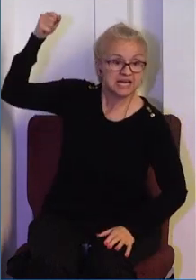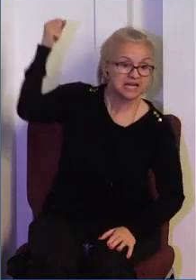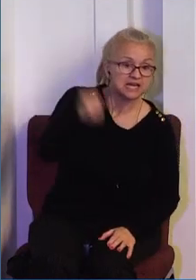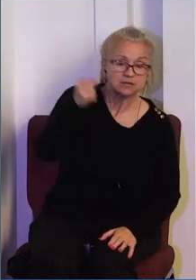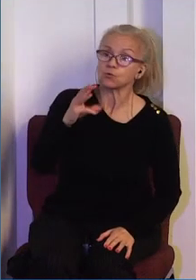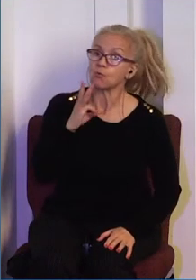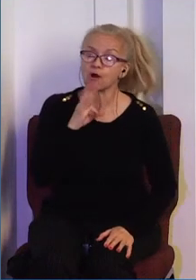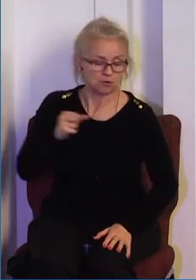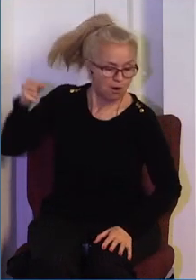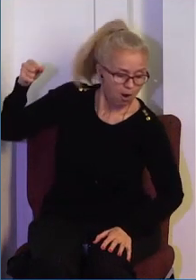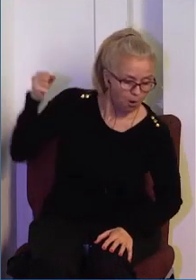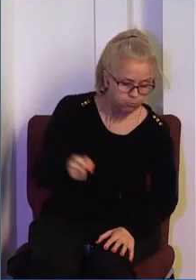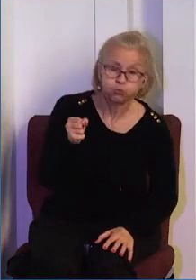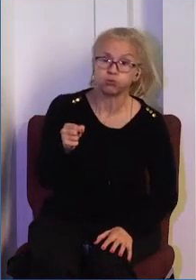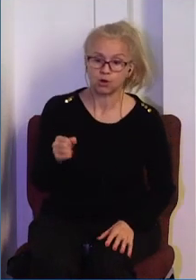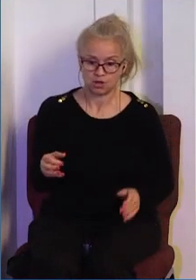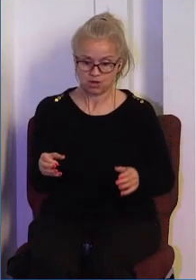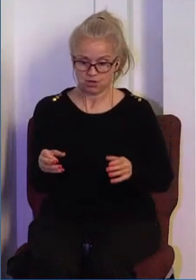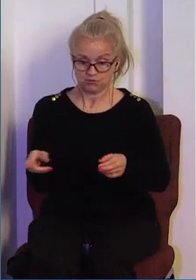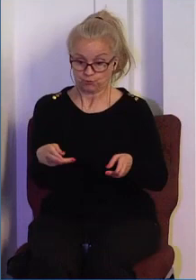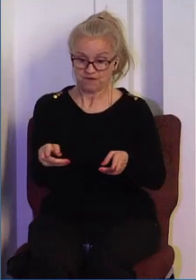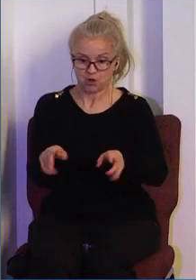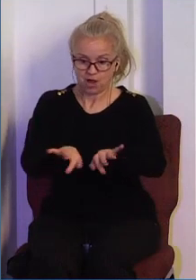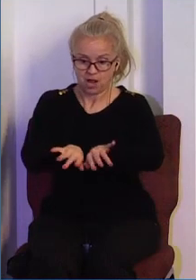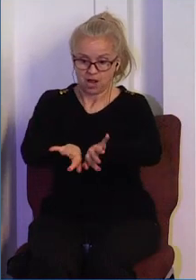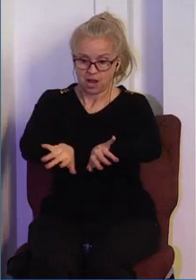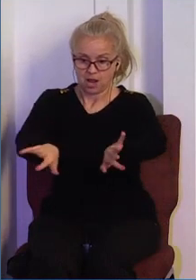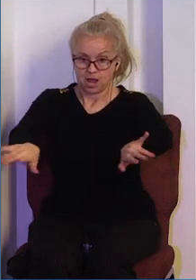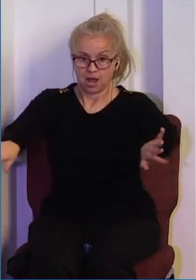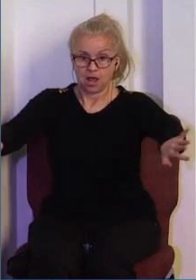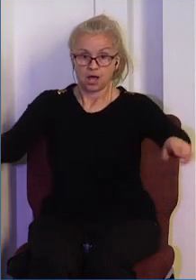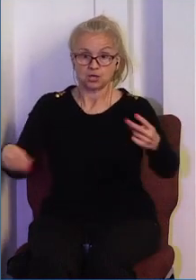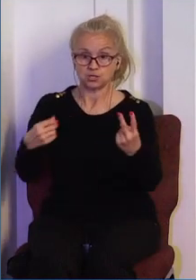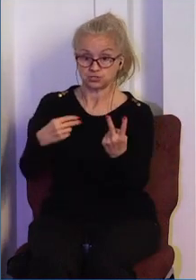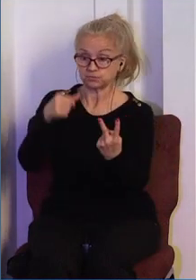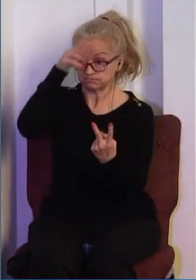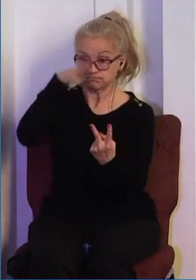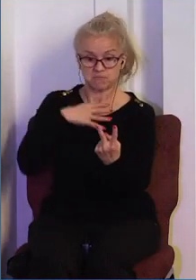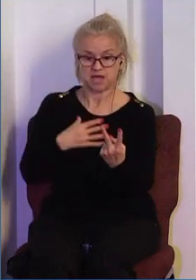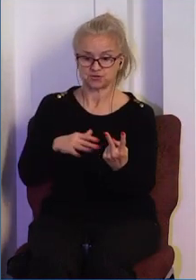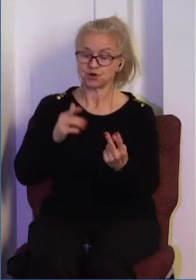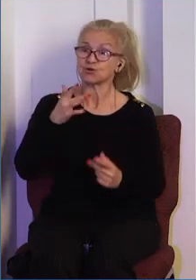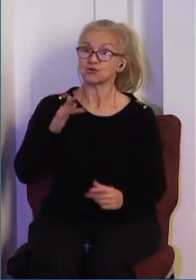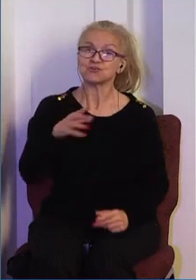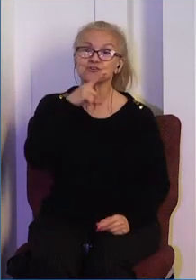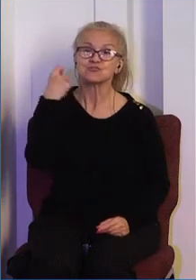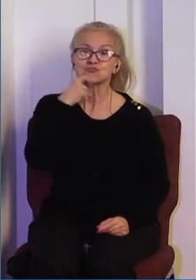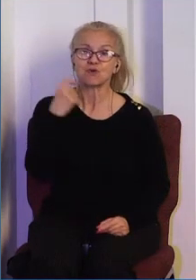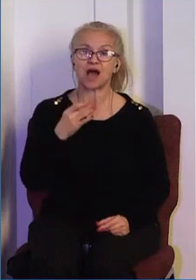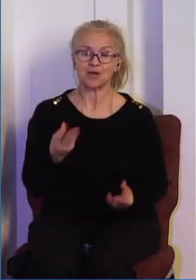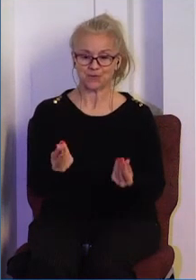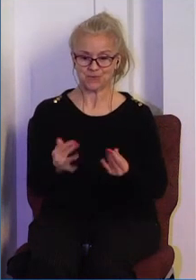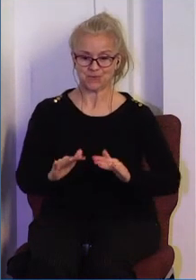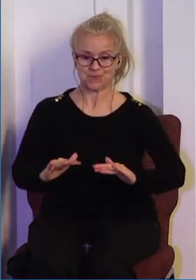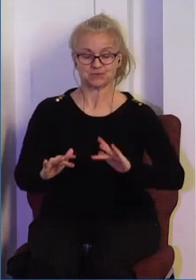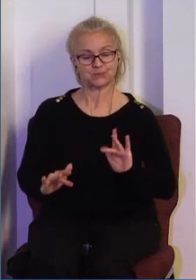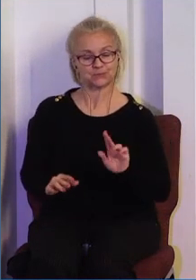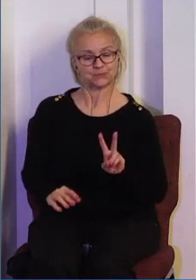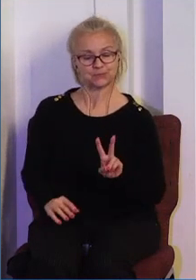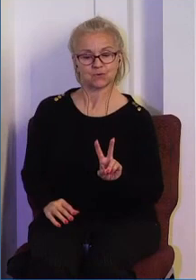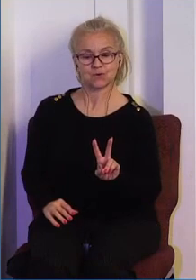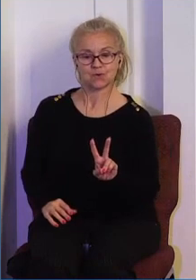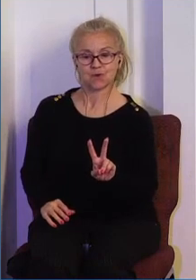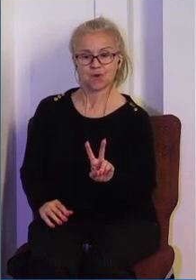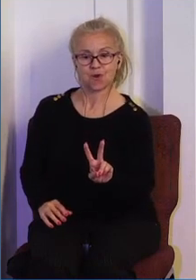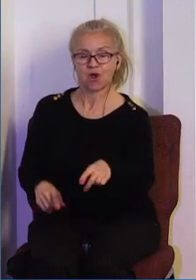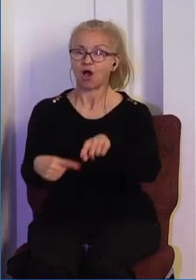it. The river divided, and the two men walked through on dry land. When they reached the